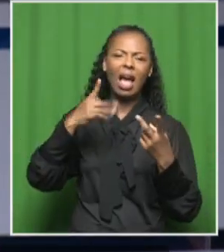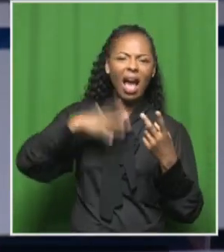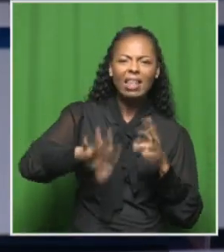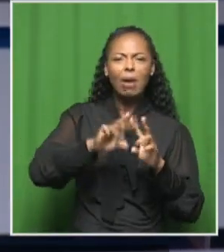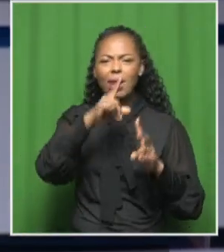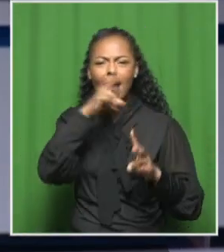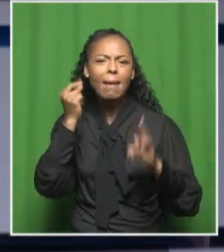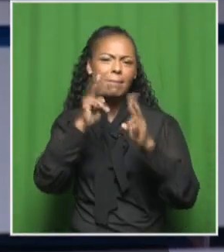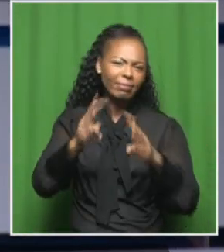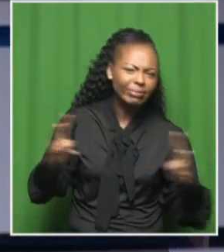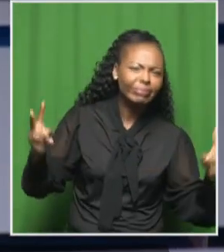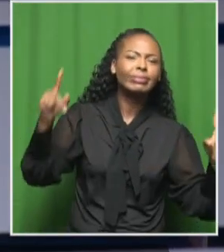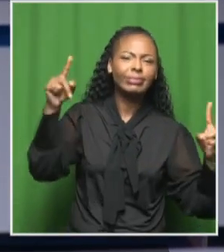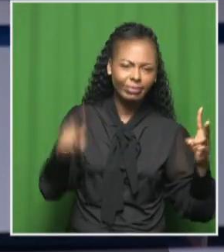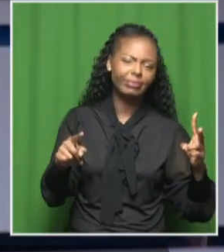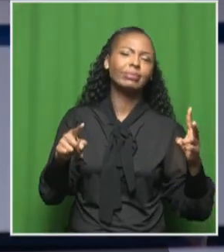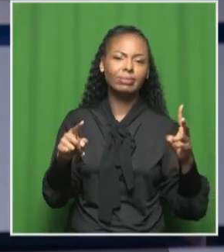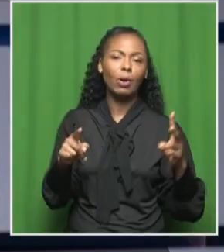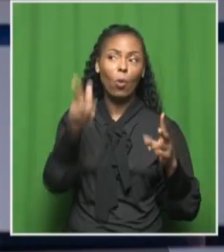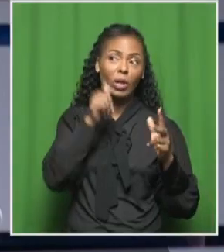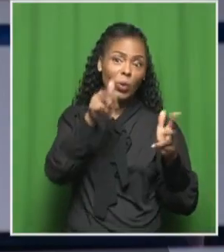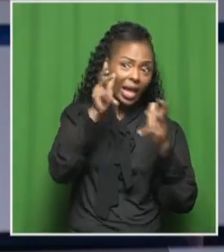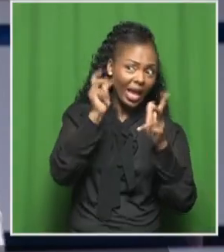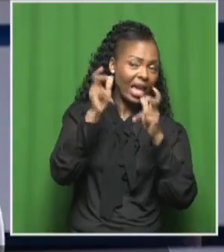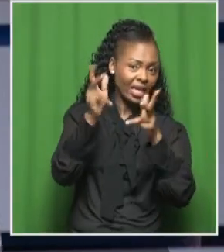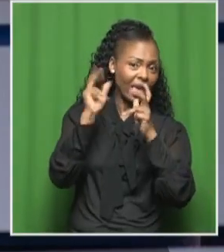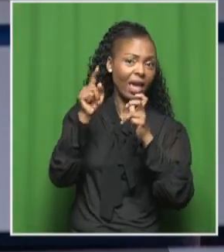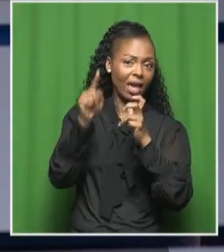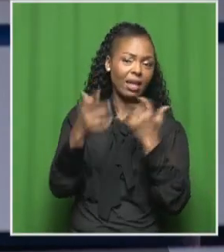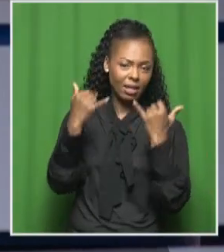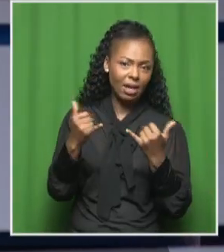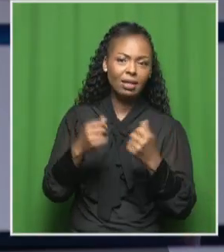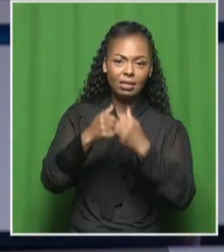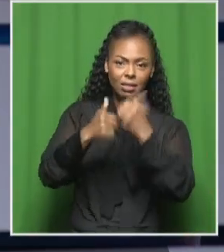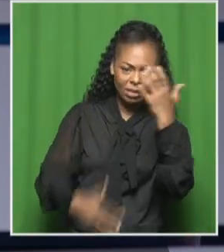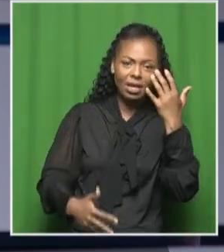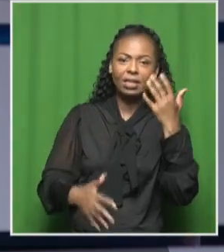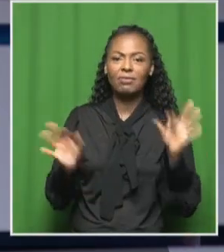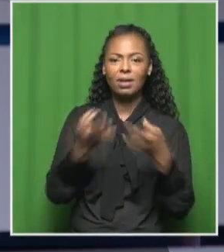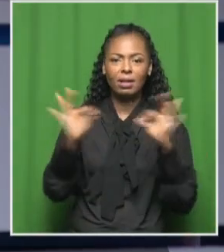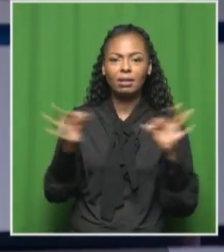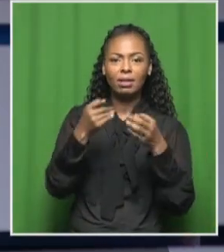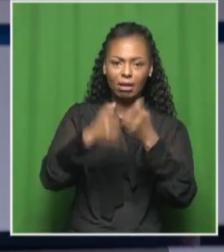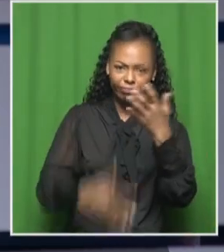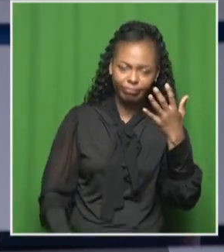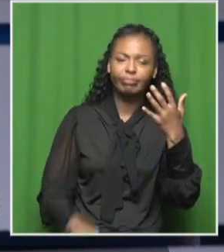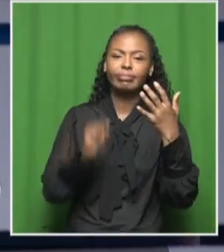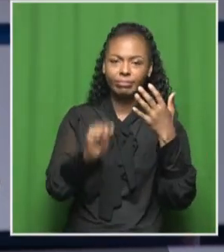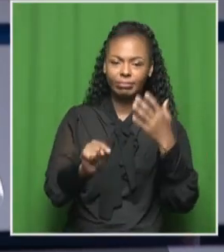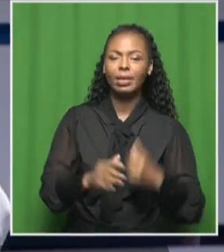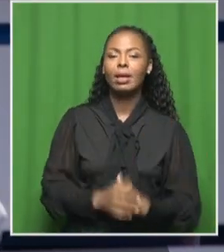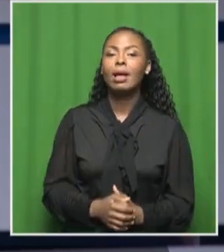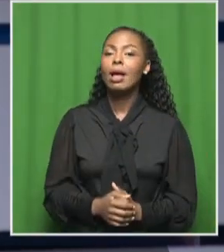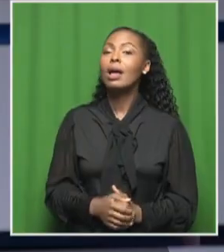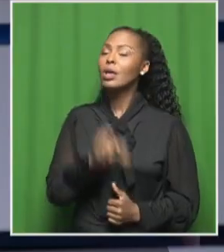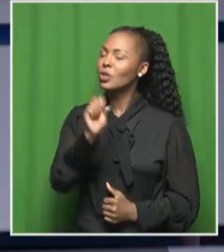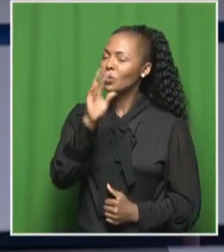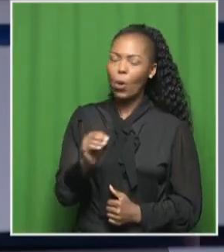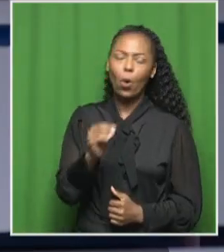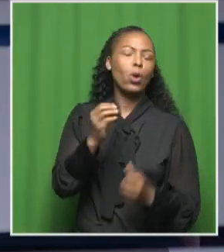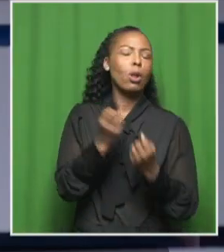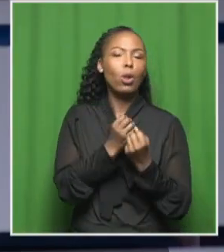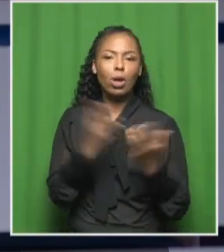Get the Mood Right, Can You Stand the Rain, Rub You the Right Way, Slow and Sexy. I mean, the list will go on. So I don't know if we're going to have time to do